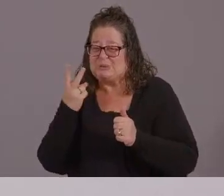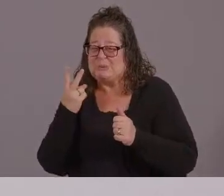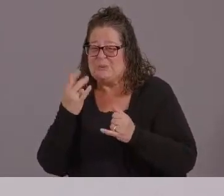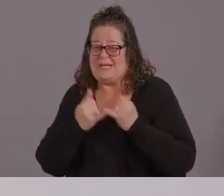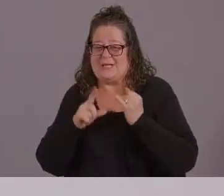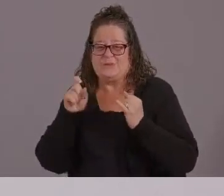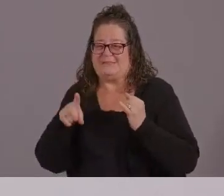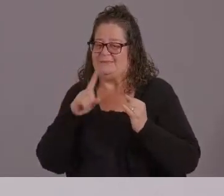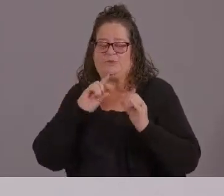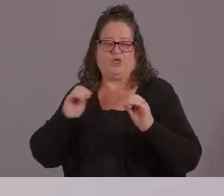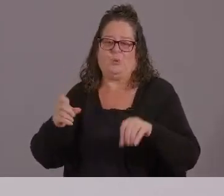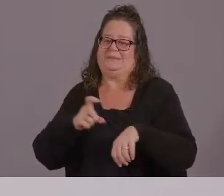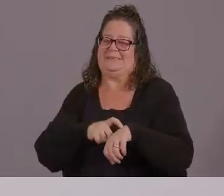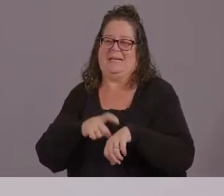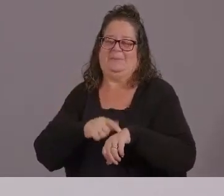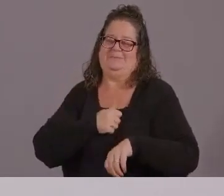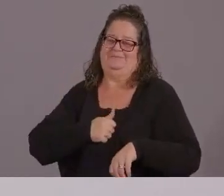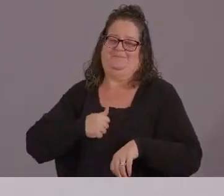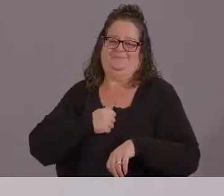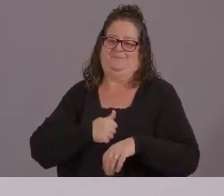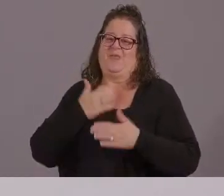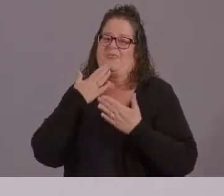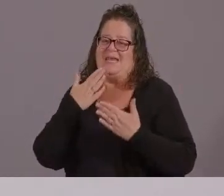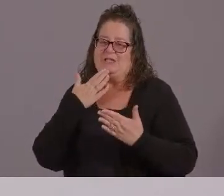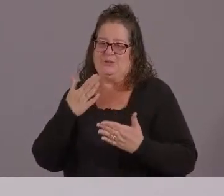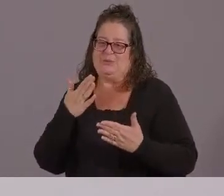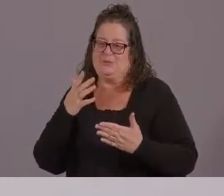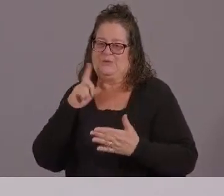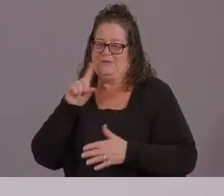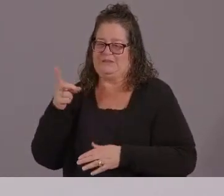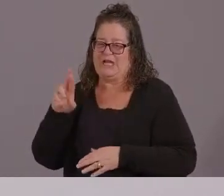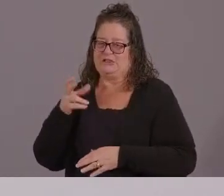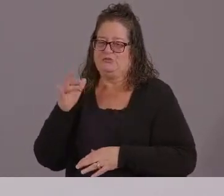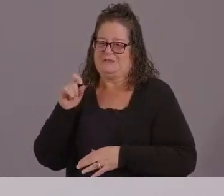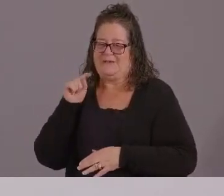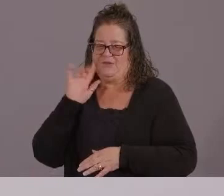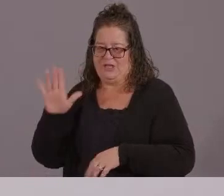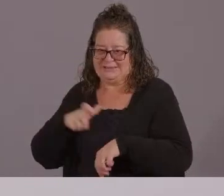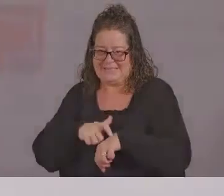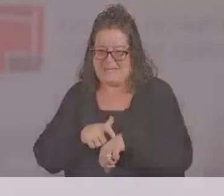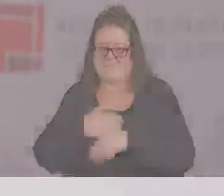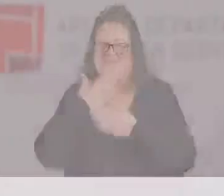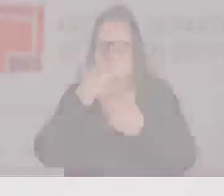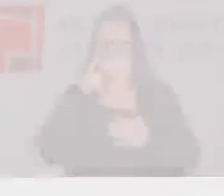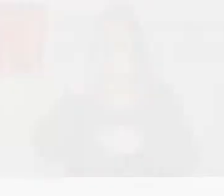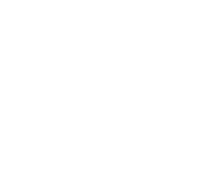Dr. Christ, thank you very much for your time, and thank you, everyone, for joining us. Thank you.